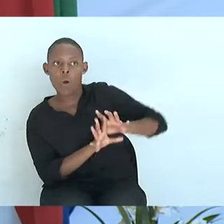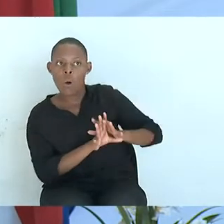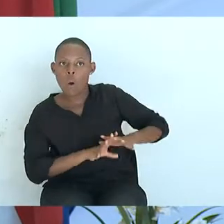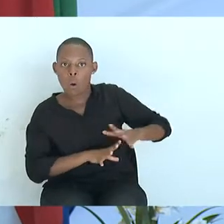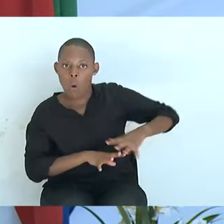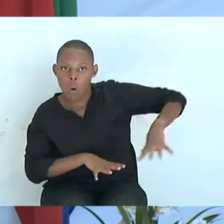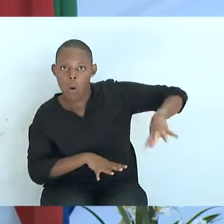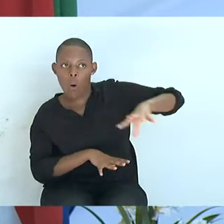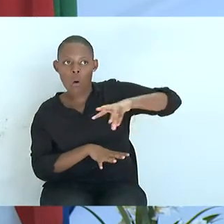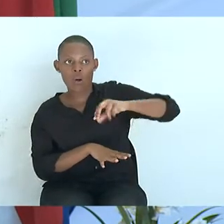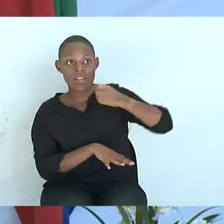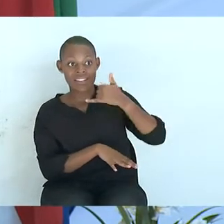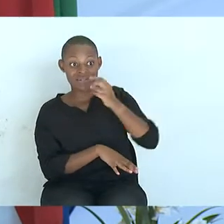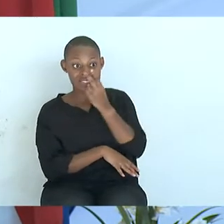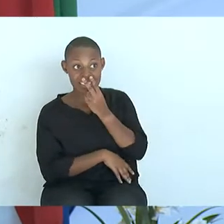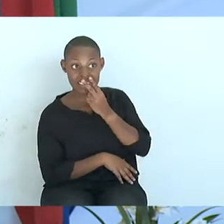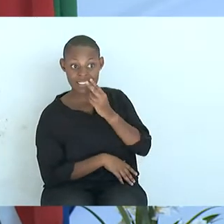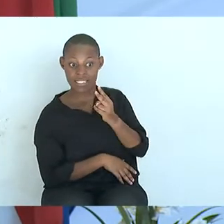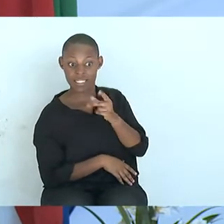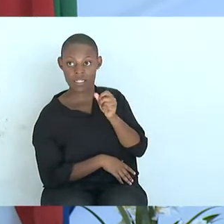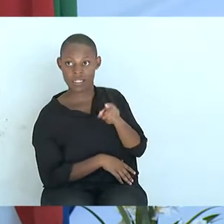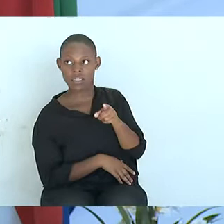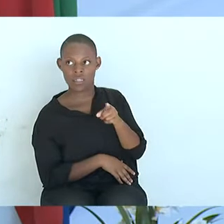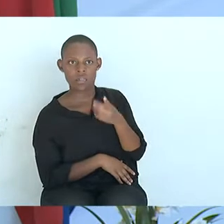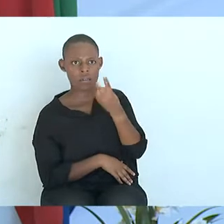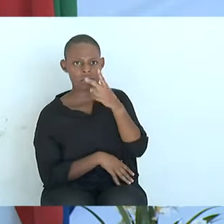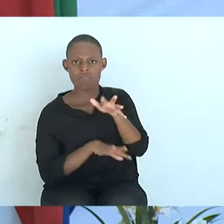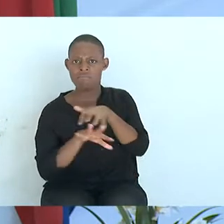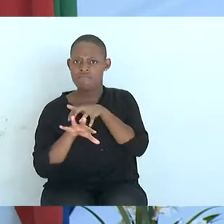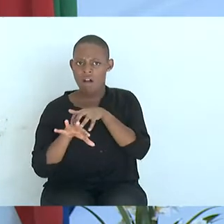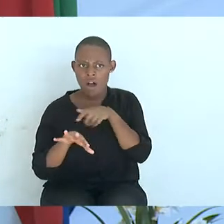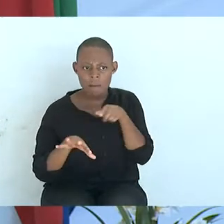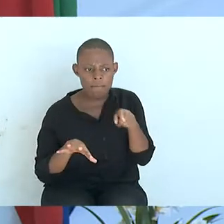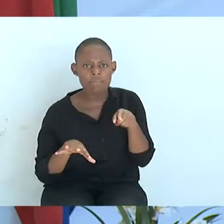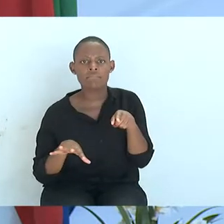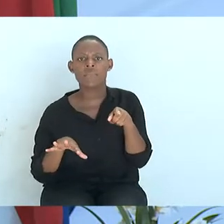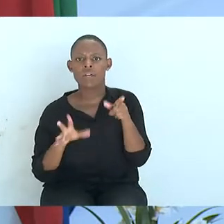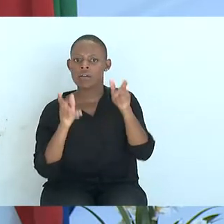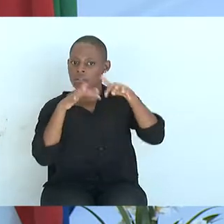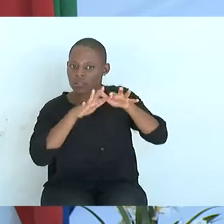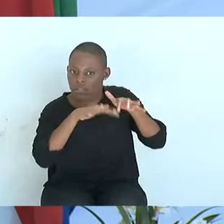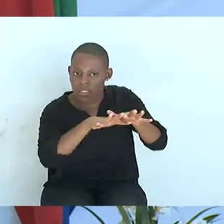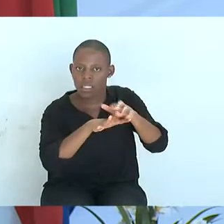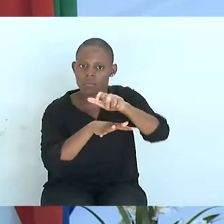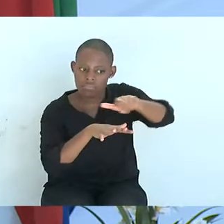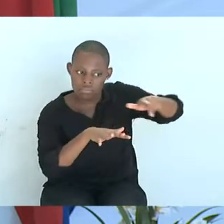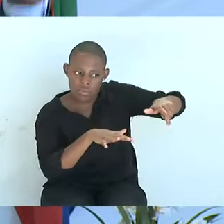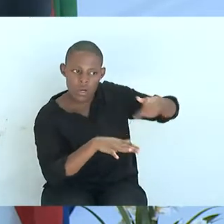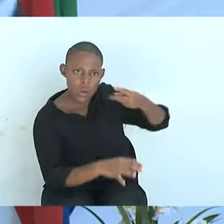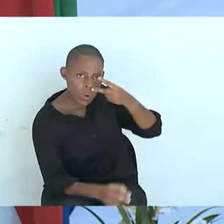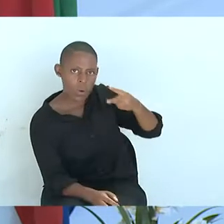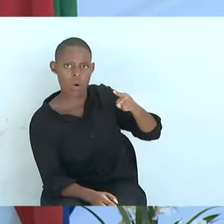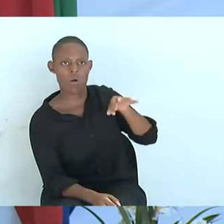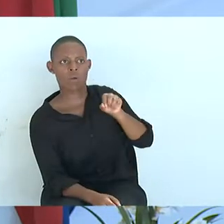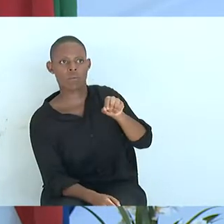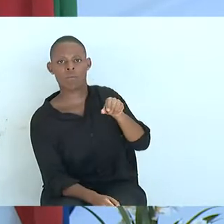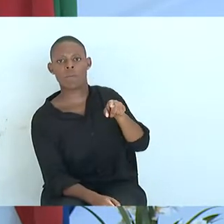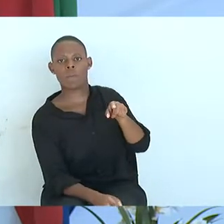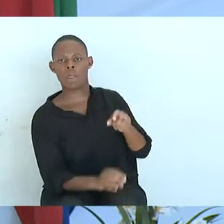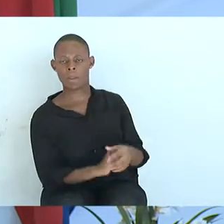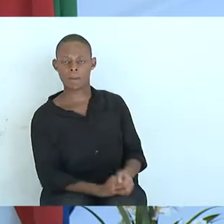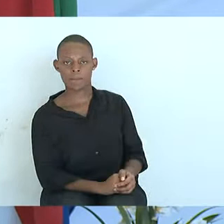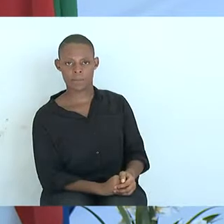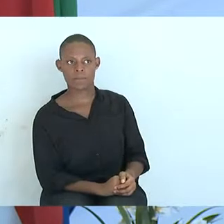reds. They are found in this Eastern Seaboard coastline. Where you see the red, that's where